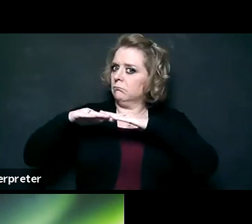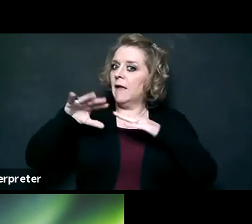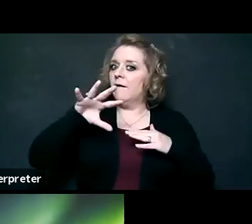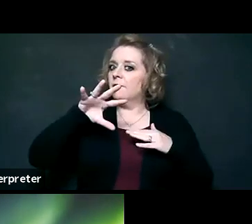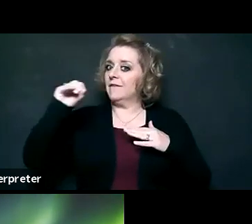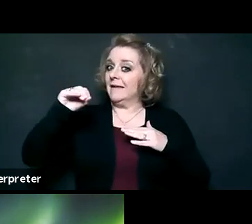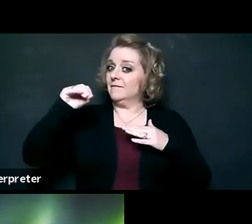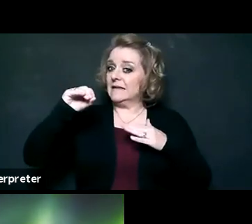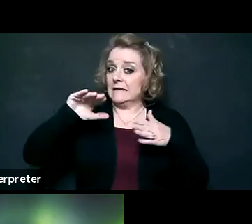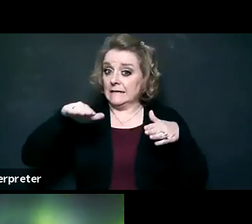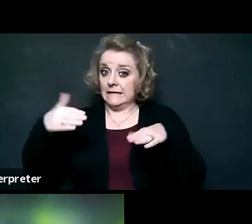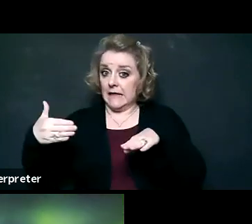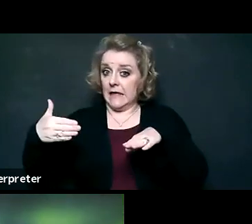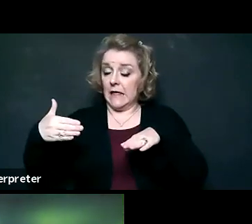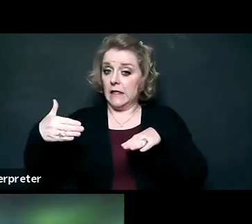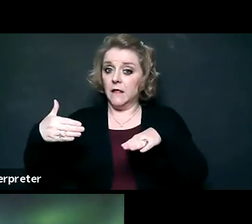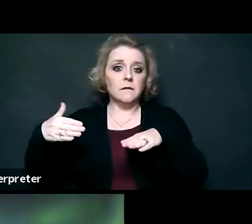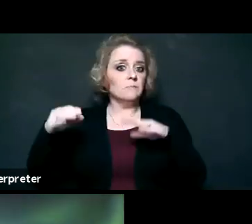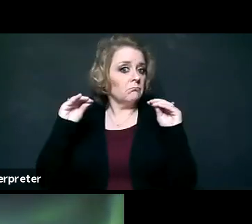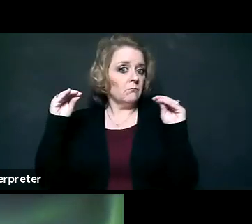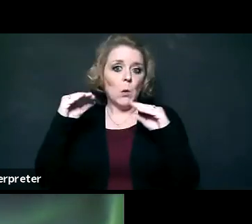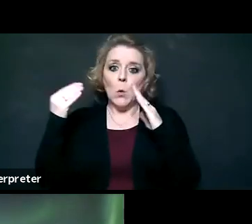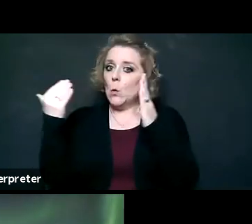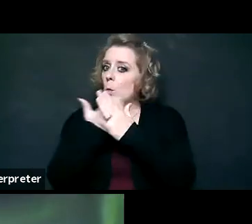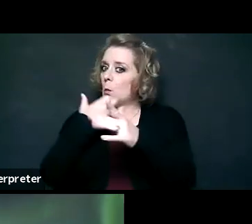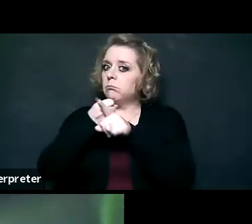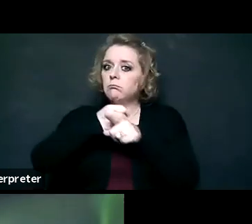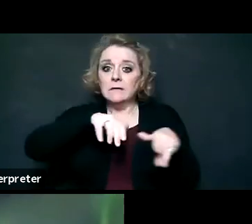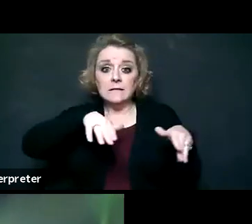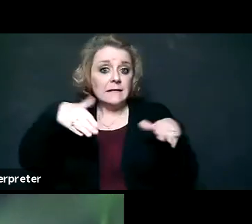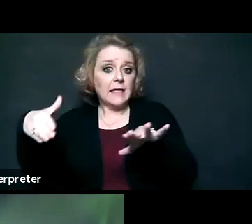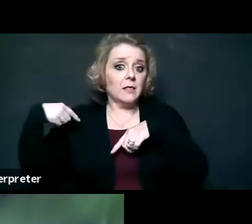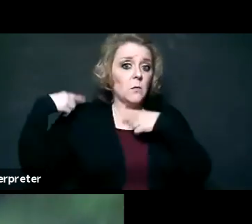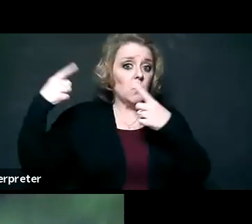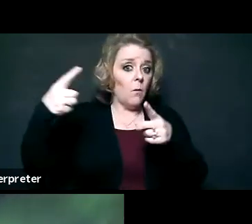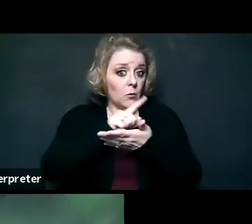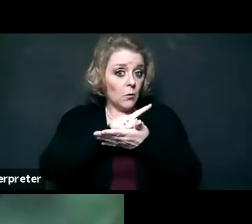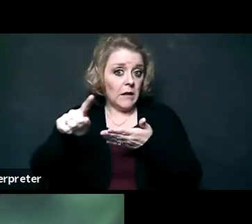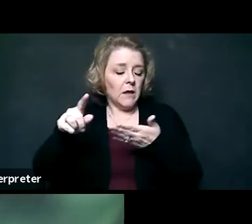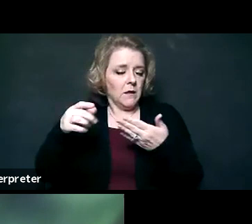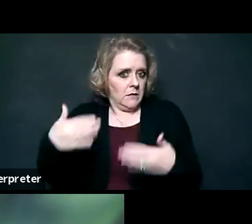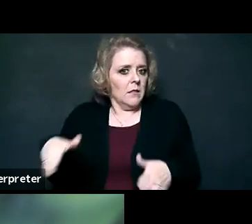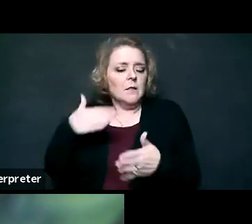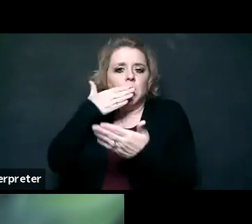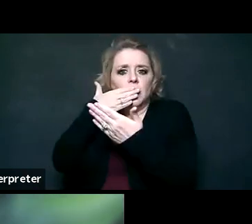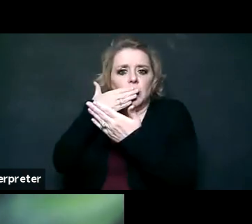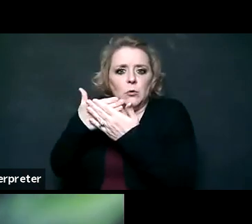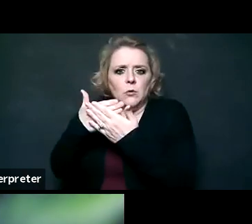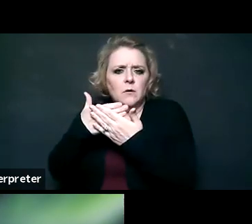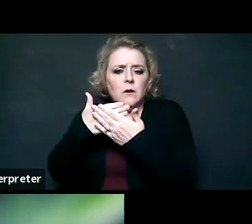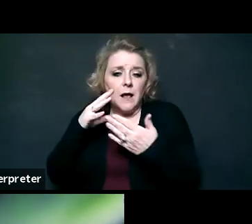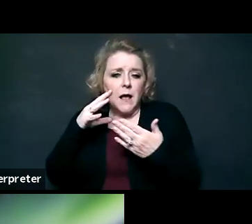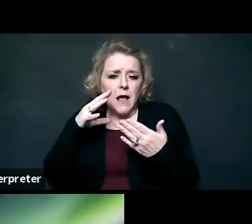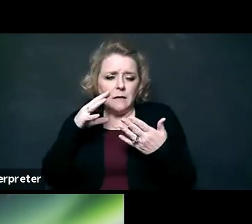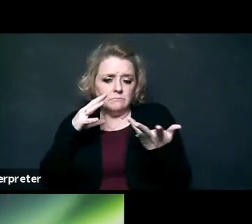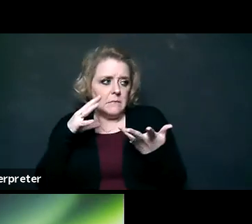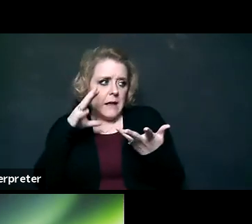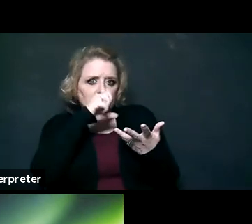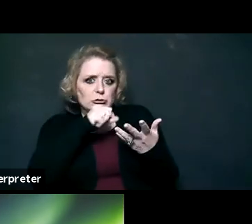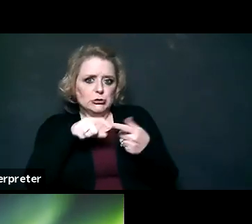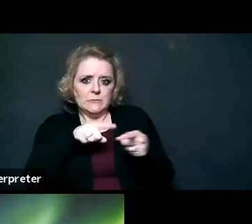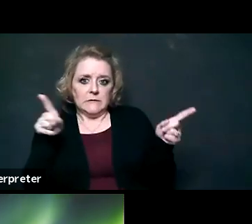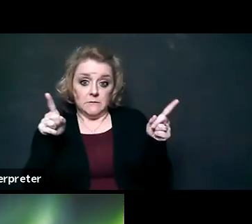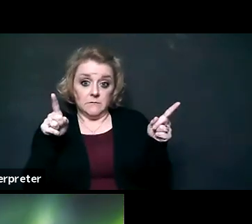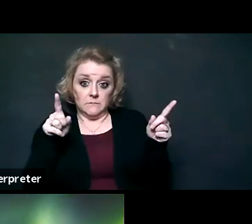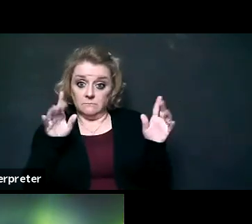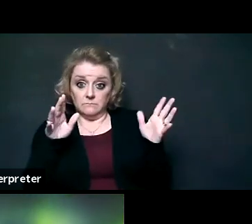a week. That is very promising. I'm assuming the same for everybody else. If anybody want to speak on that, I'd love to hear